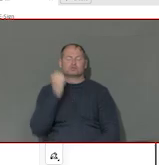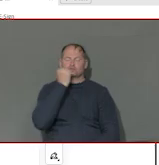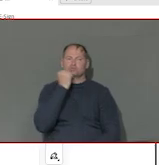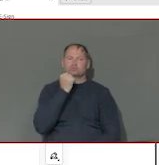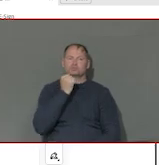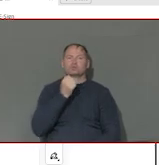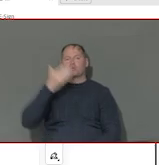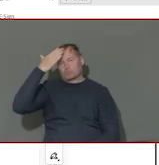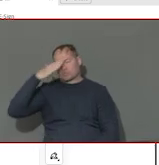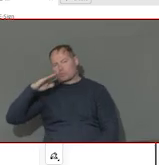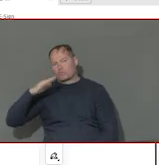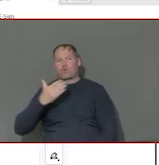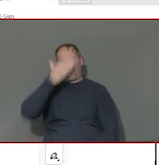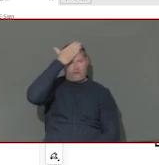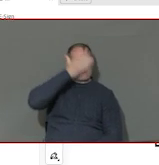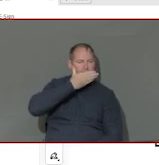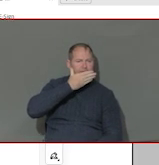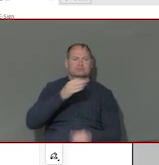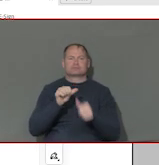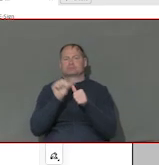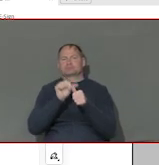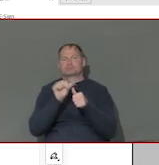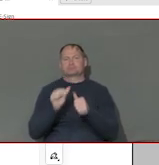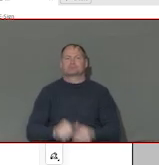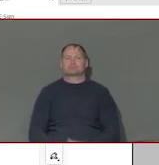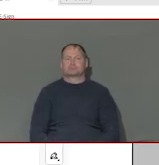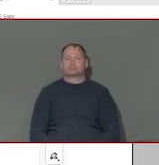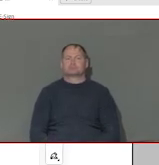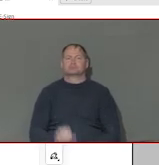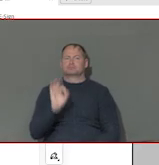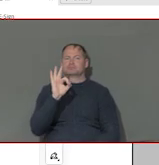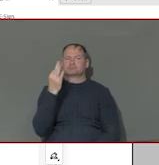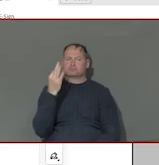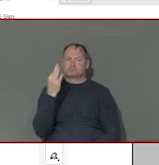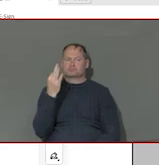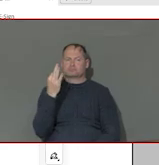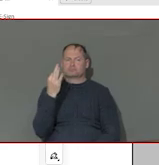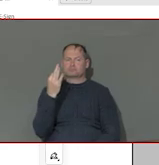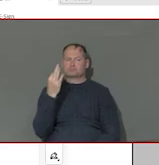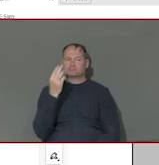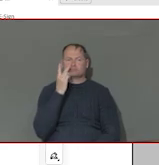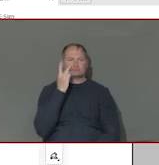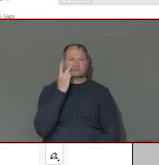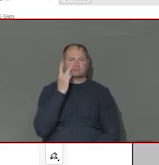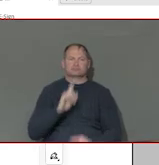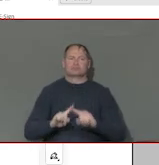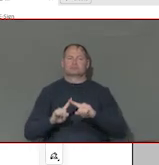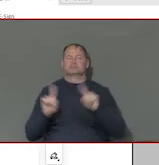Sloping face or flat face. And then the third characteristic that we look at, which is